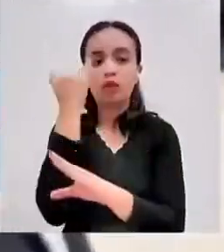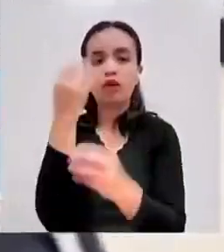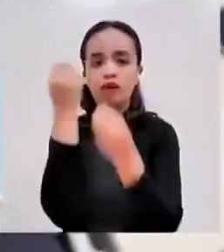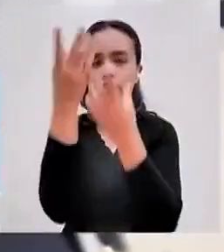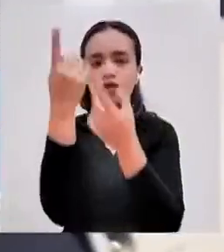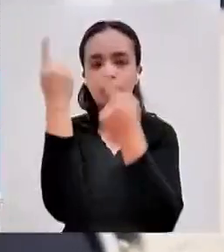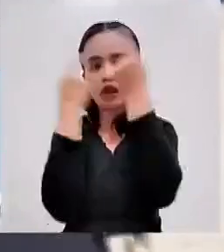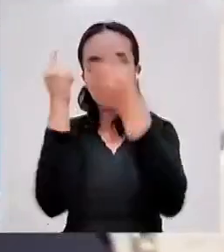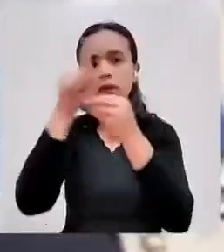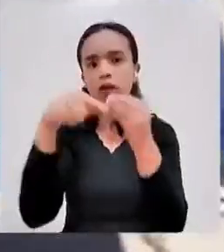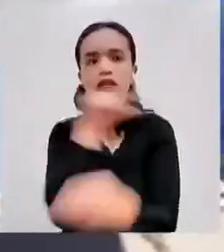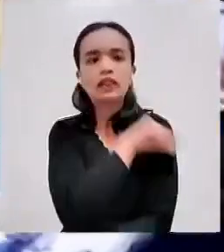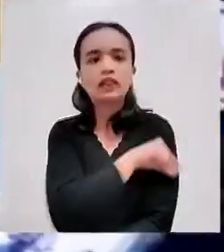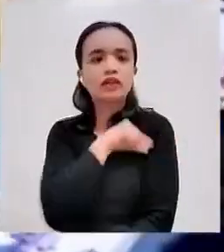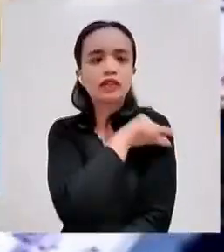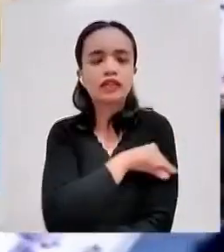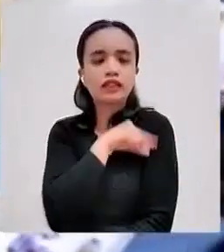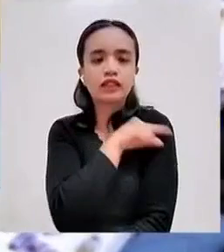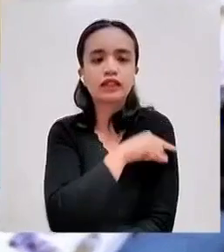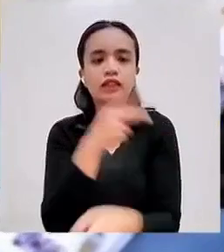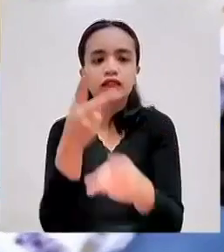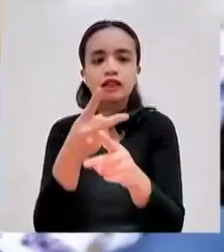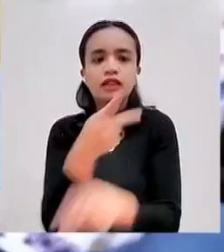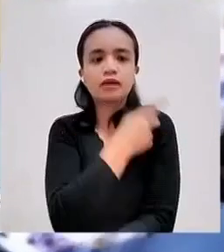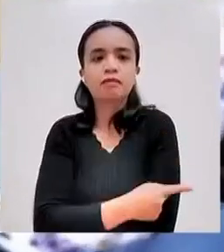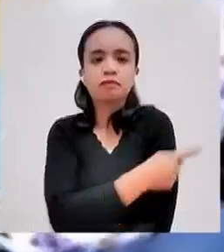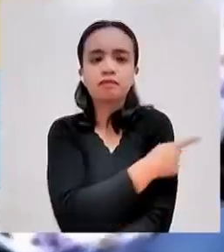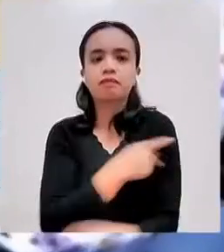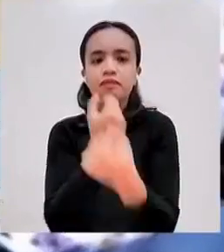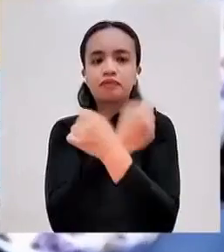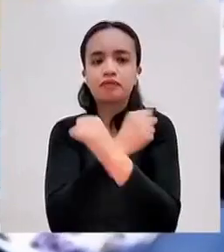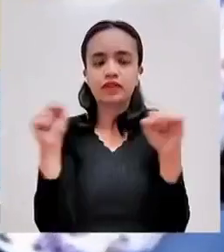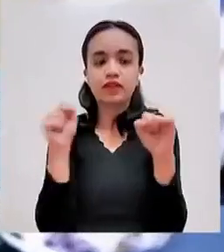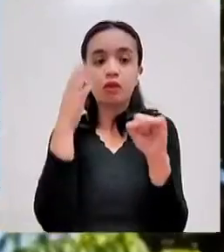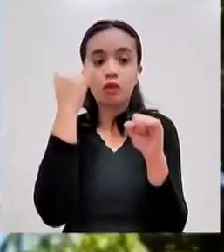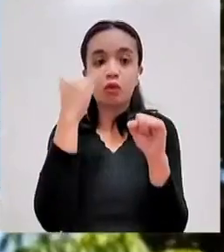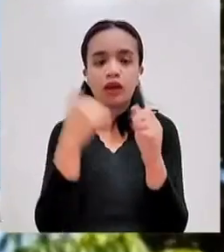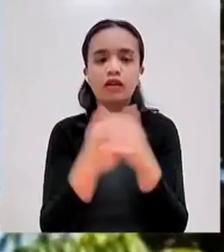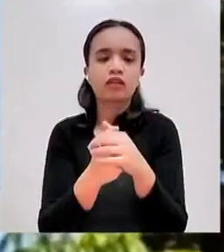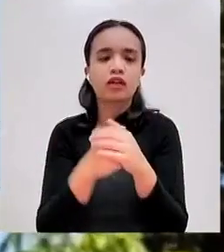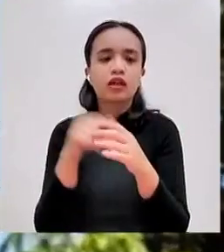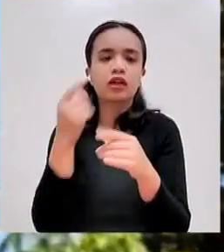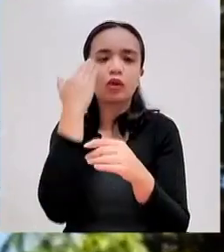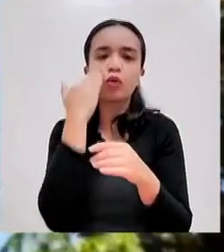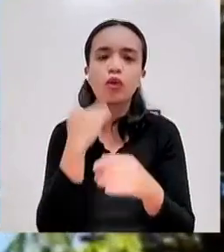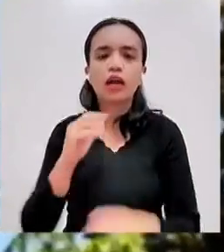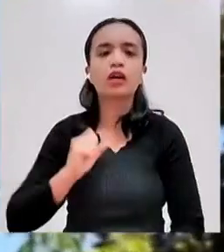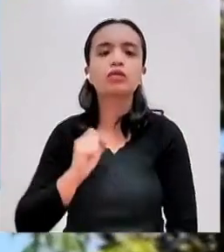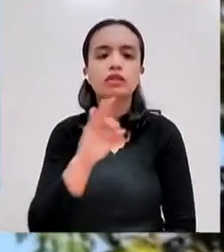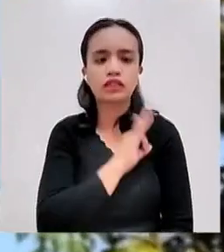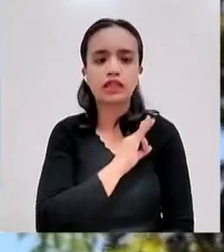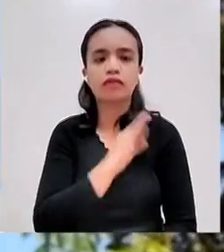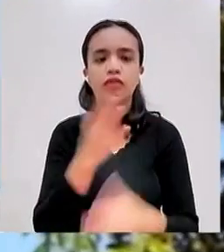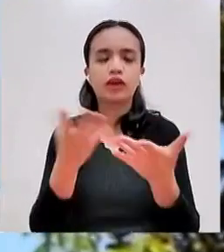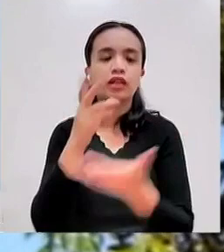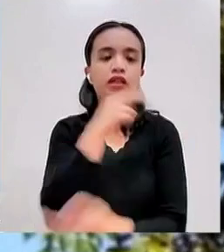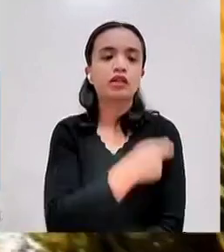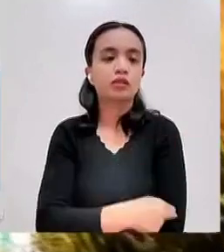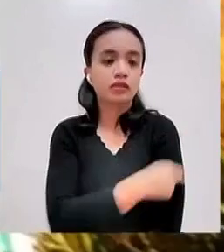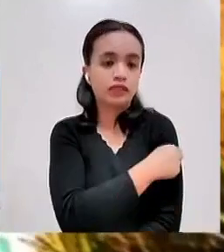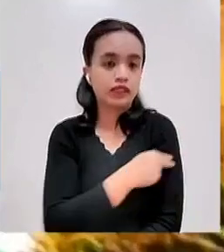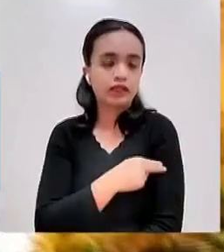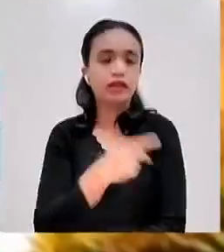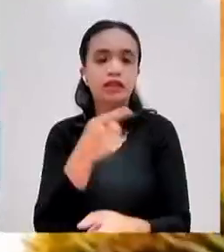about the quality of care and patient safety, primarily due to alleged understaffing at the facility. Gachalian was